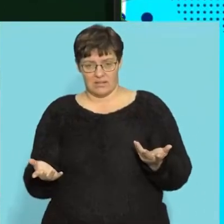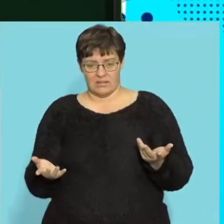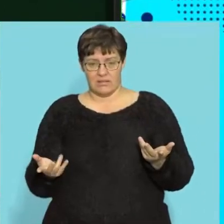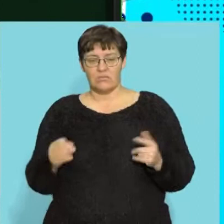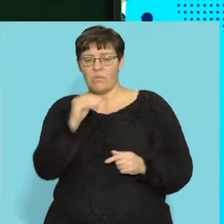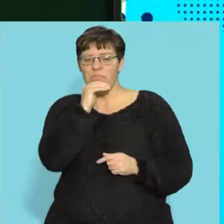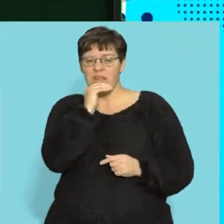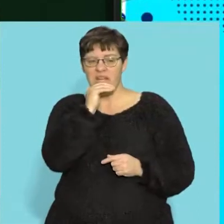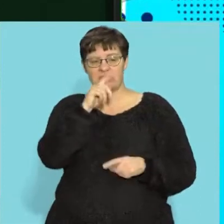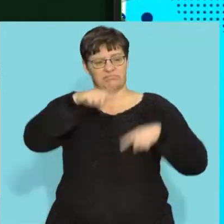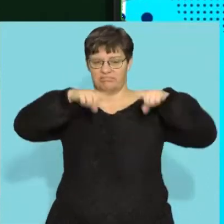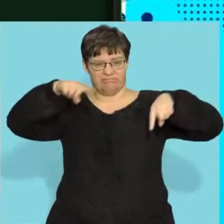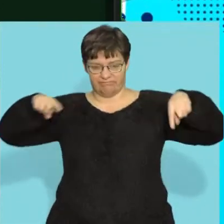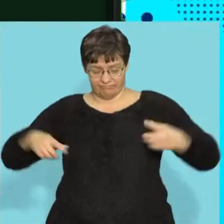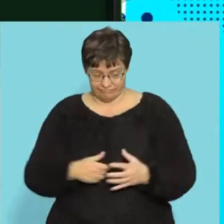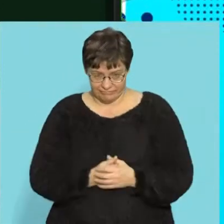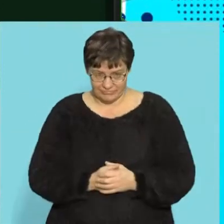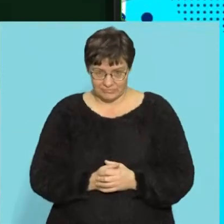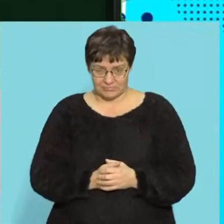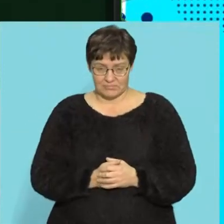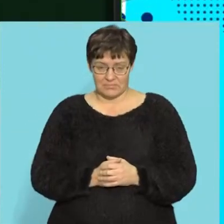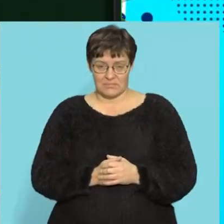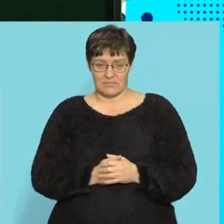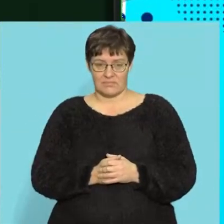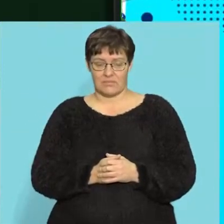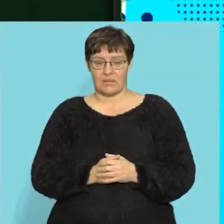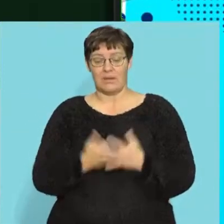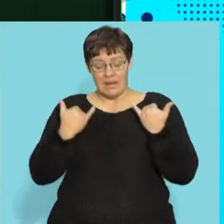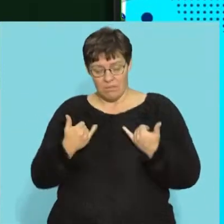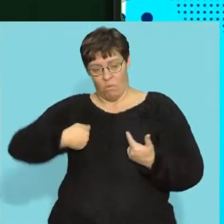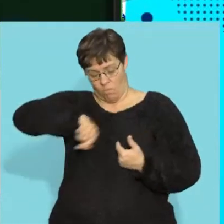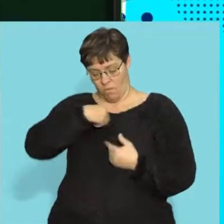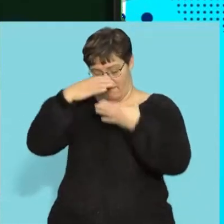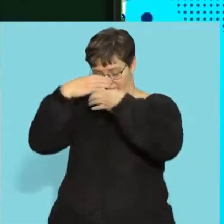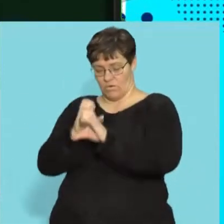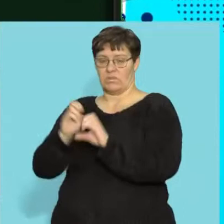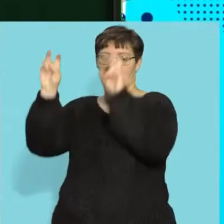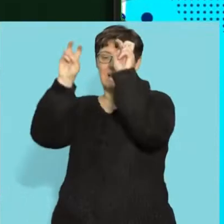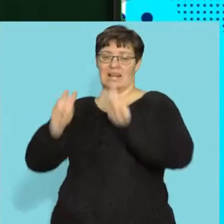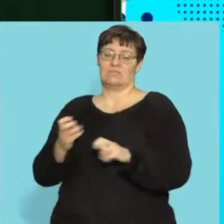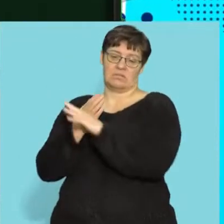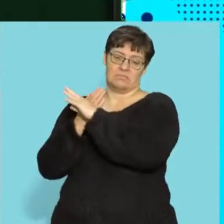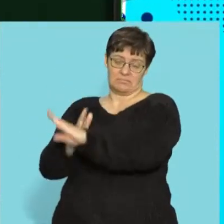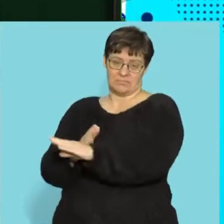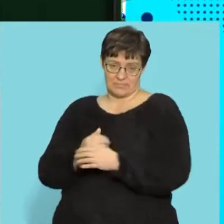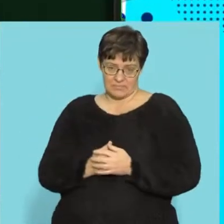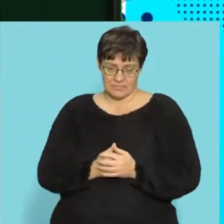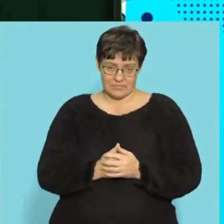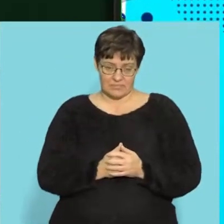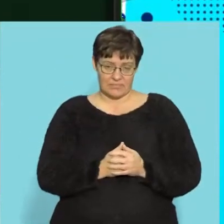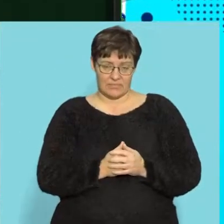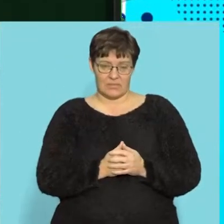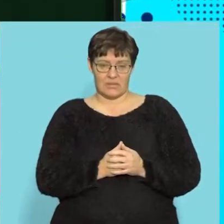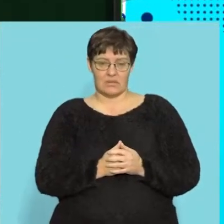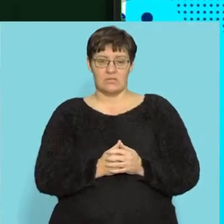loosely in different contexts to mean, you know, a different meaning. But at the end of the day, it has to do with more